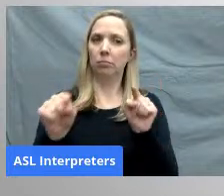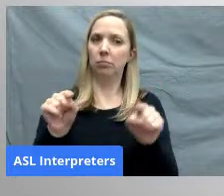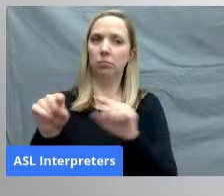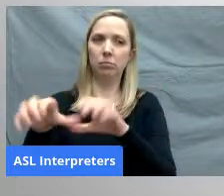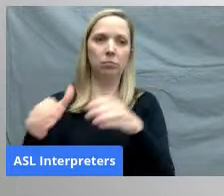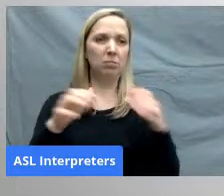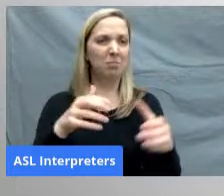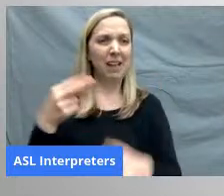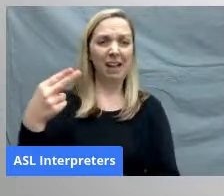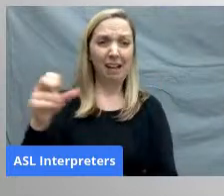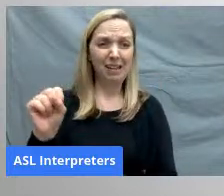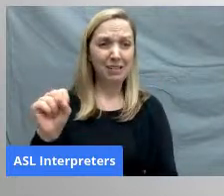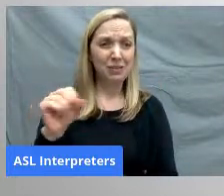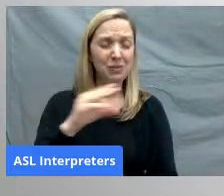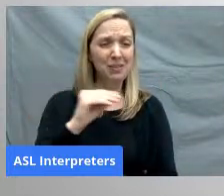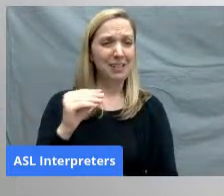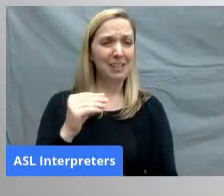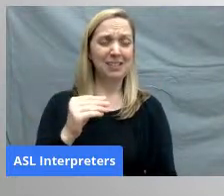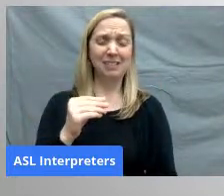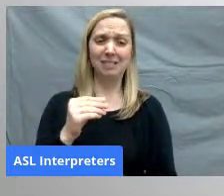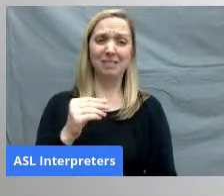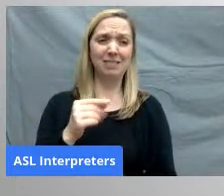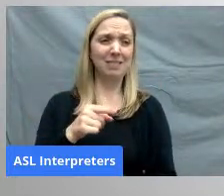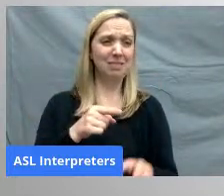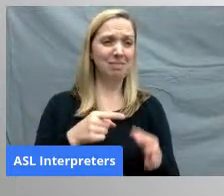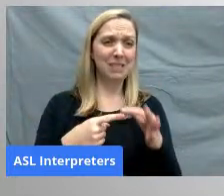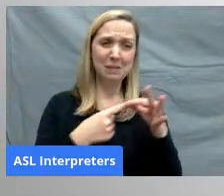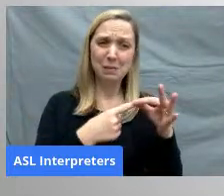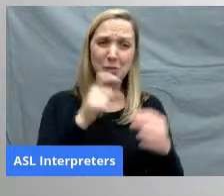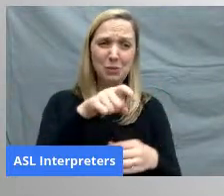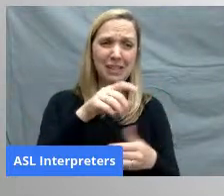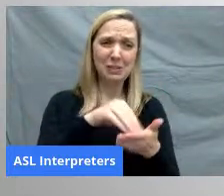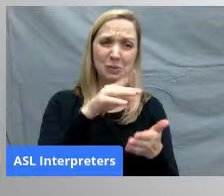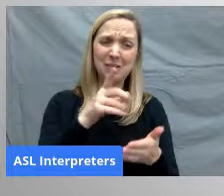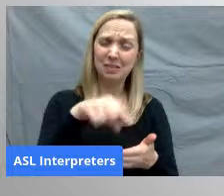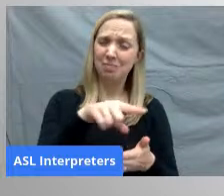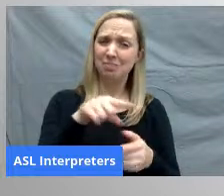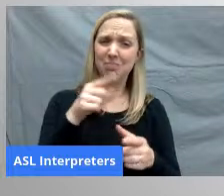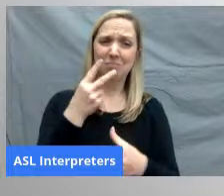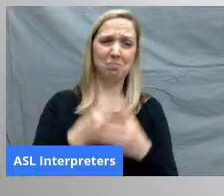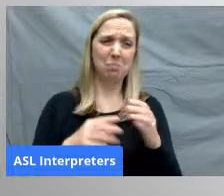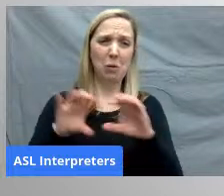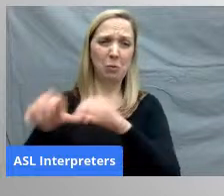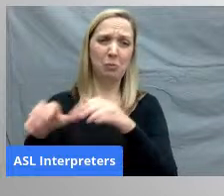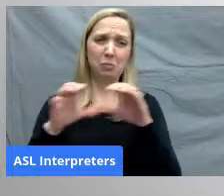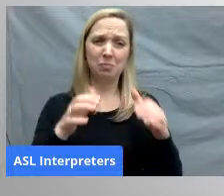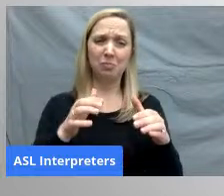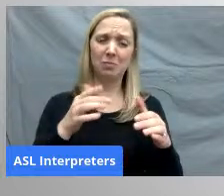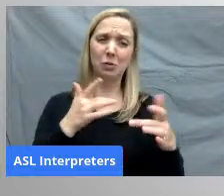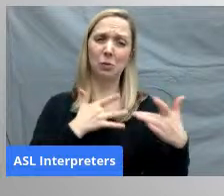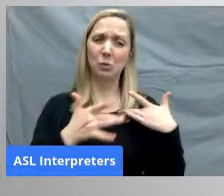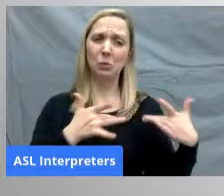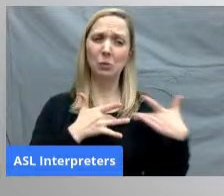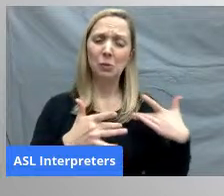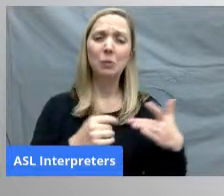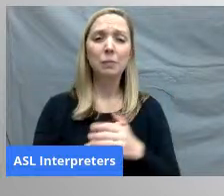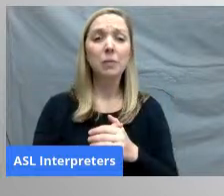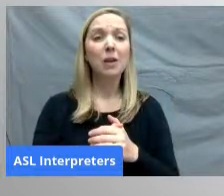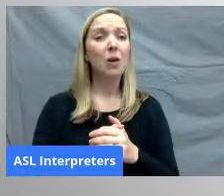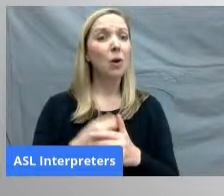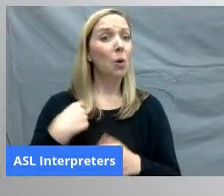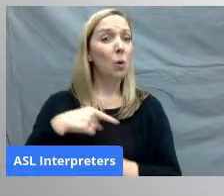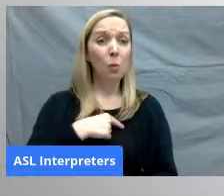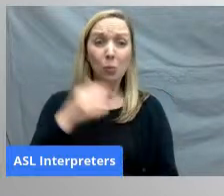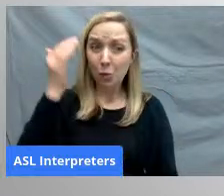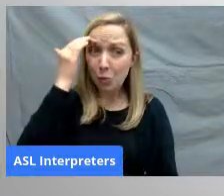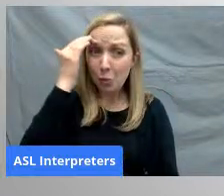several emails, and we are very understanding of families' concerns and an eagerness